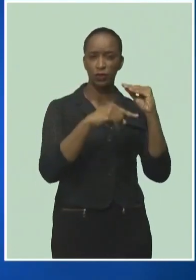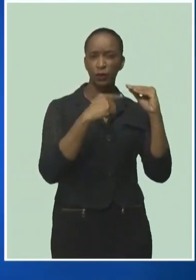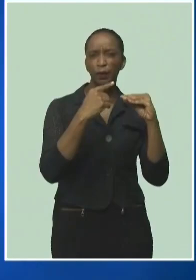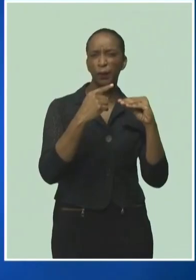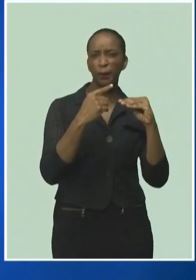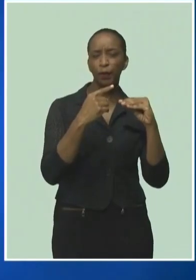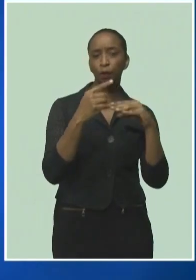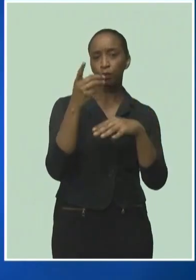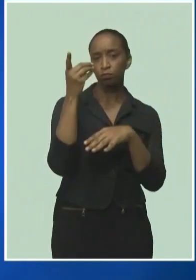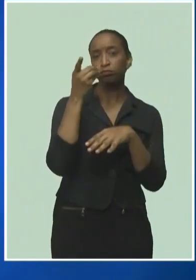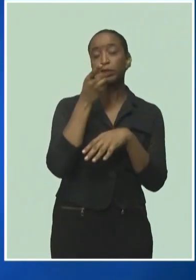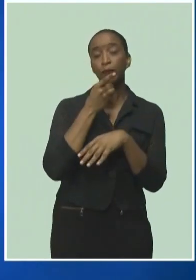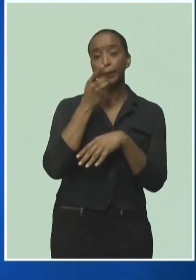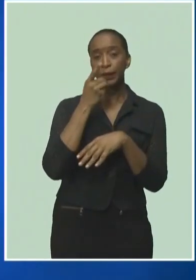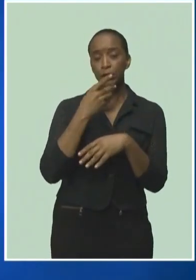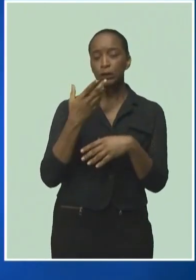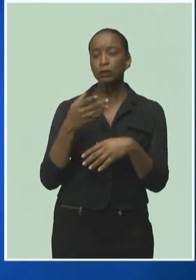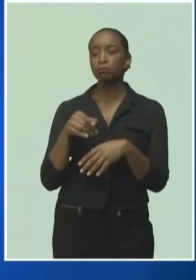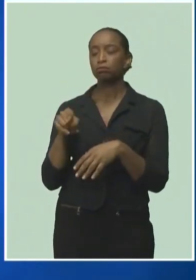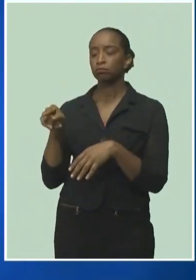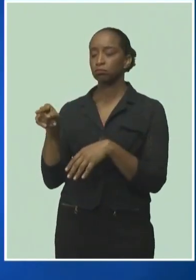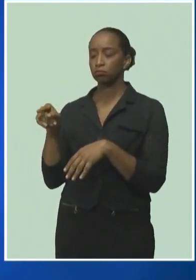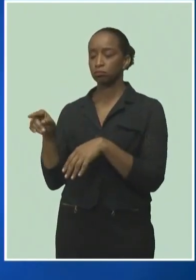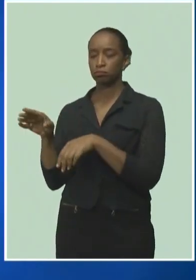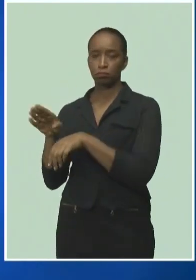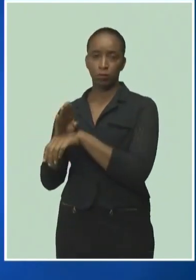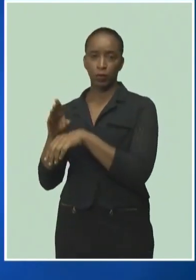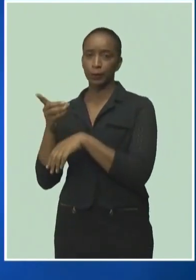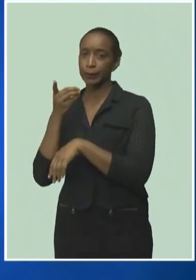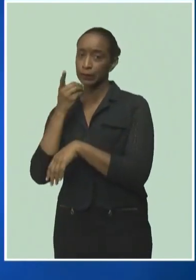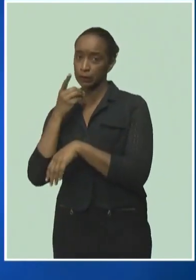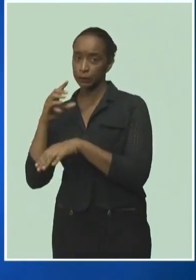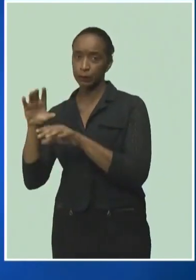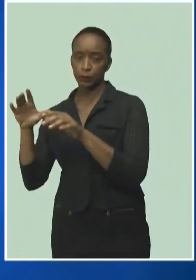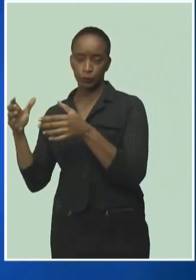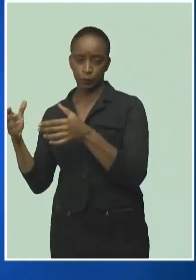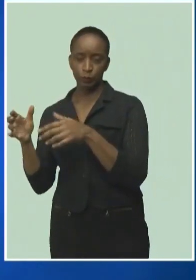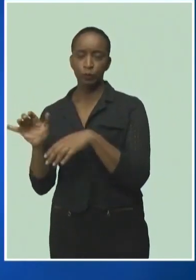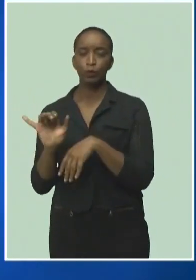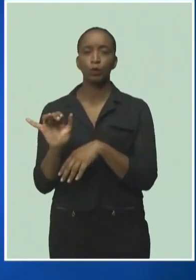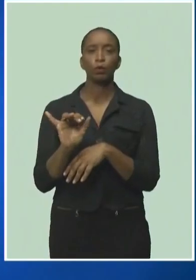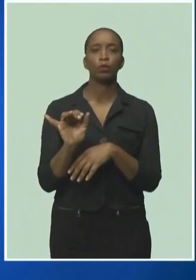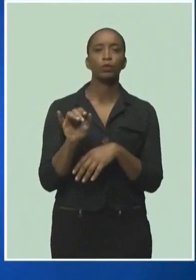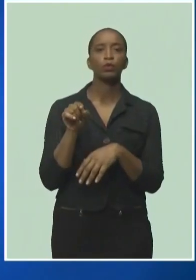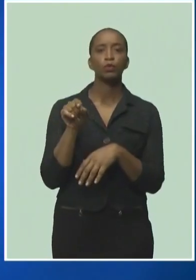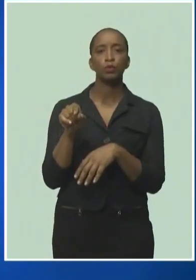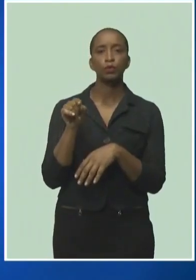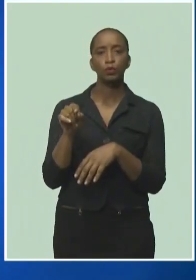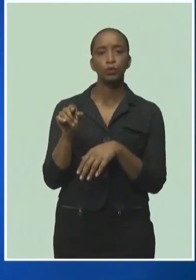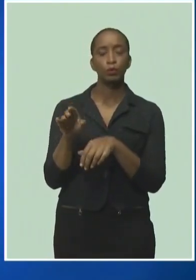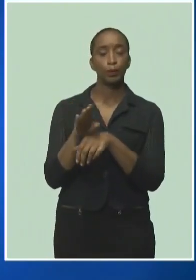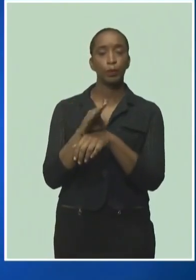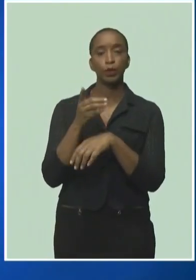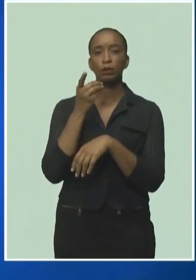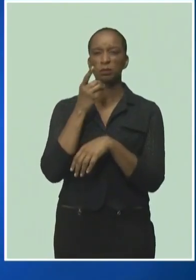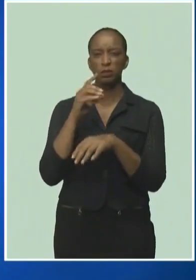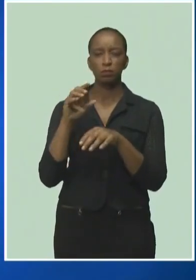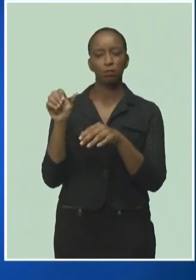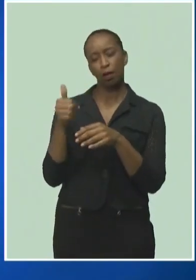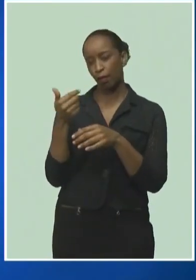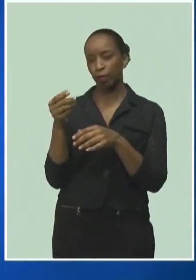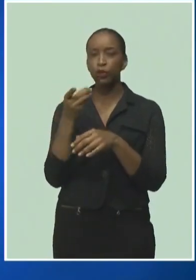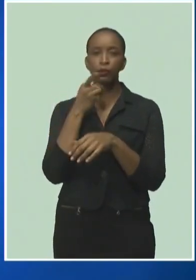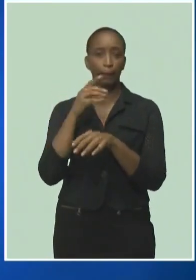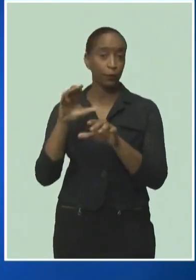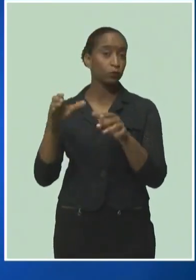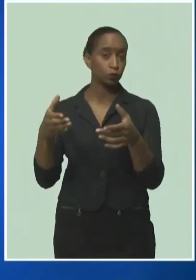awareness, the Barbados Diabetes and Hypertension Association, as well as the Barbados Diabetes Foundation.